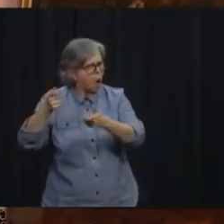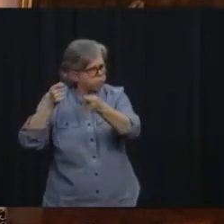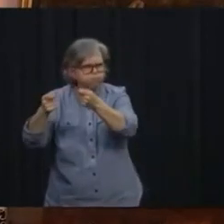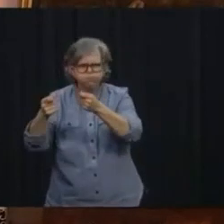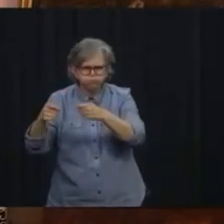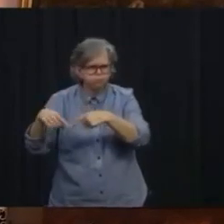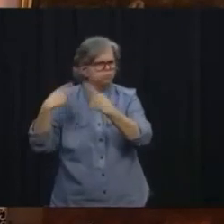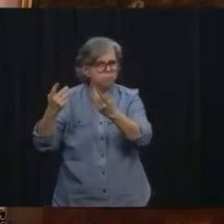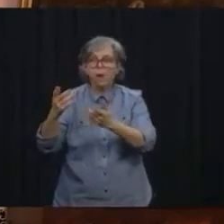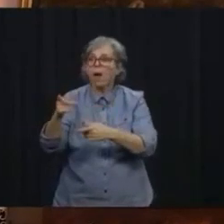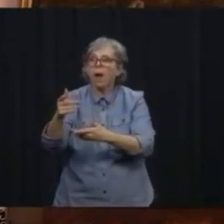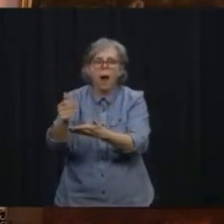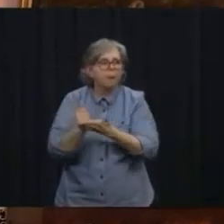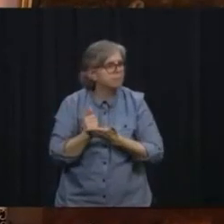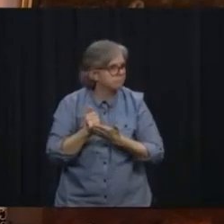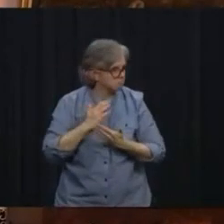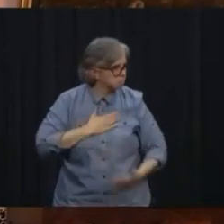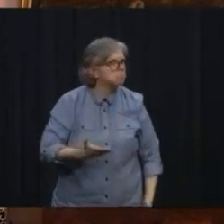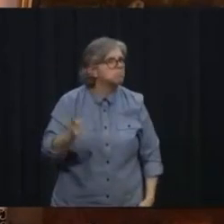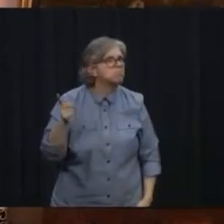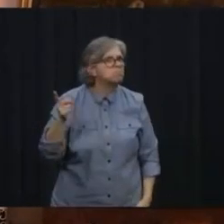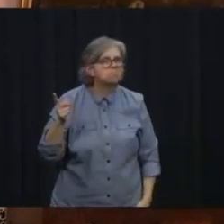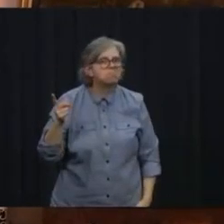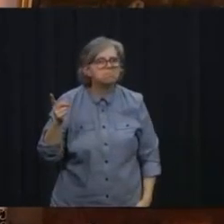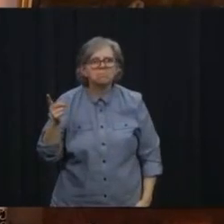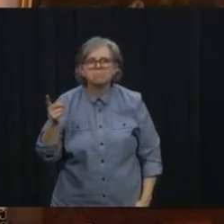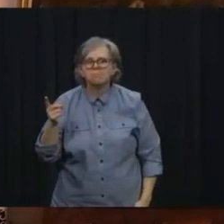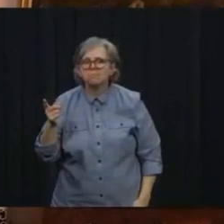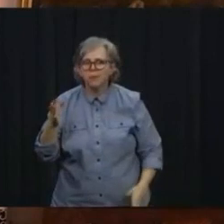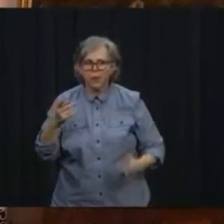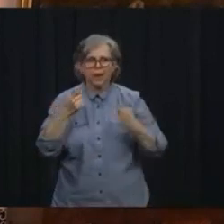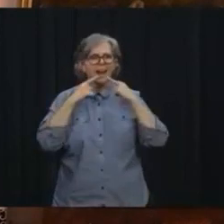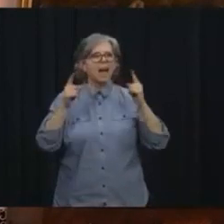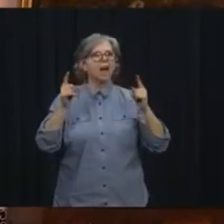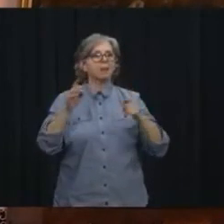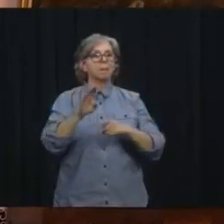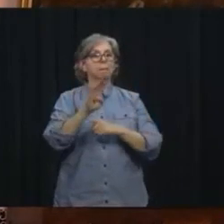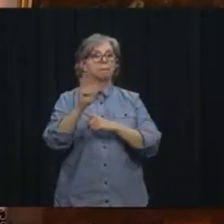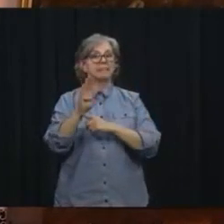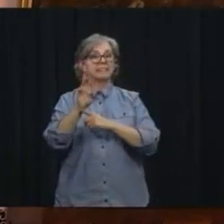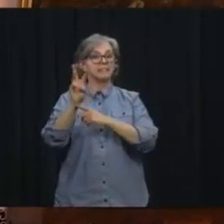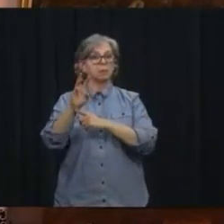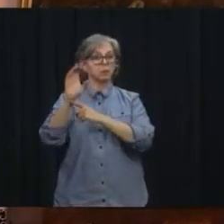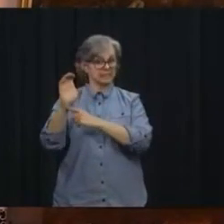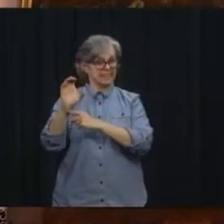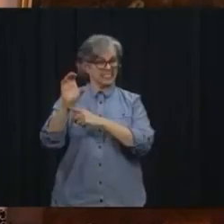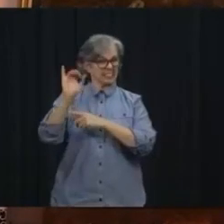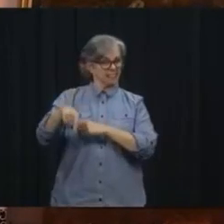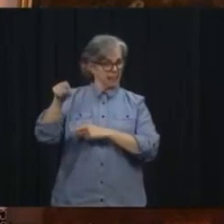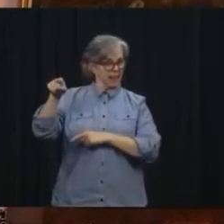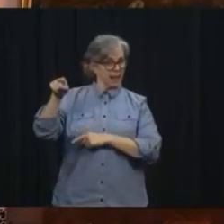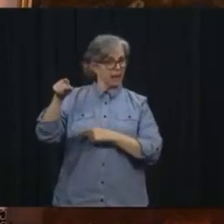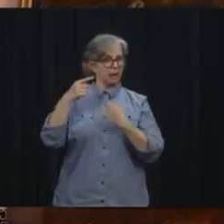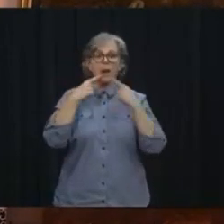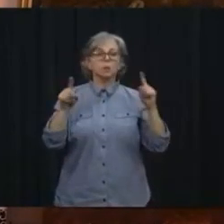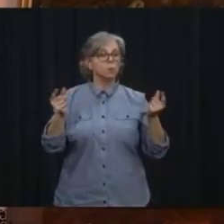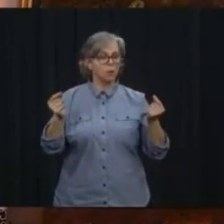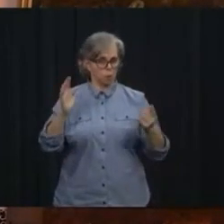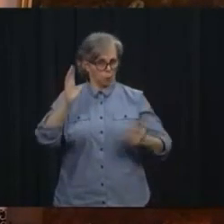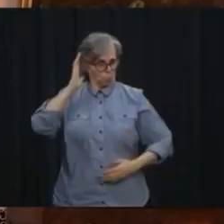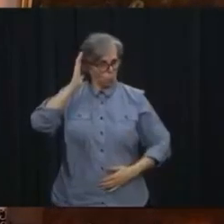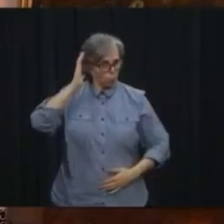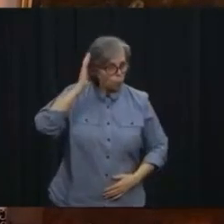of that conversation. And so that you know, we are not making decisions in isolation.